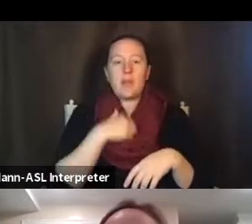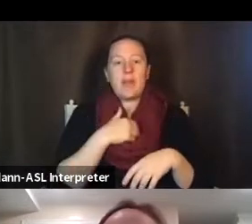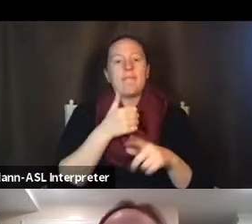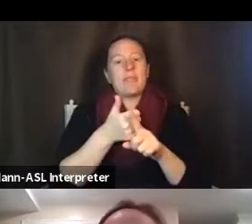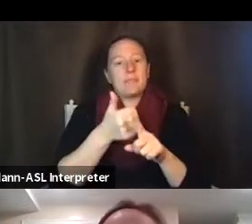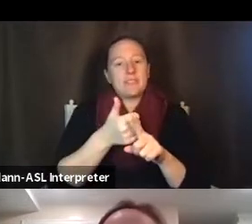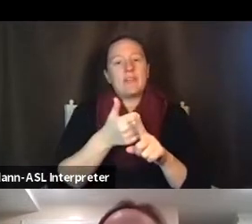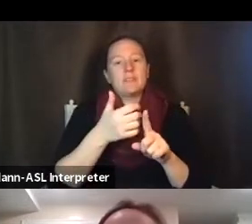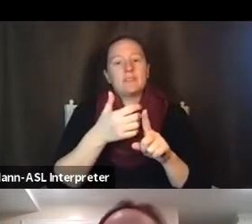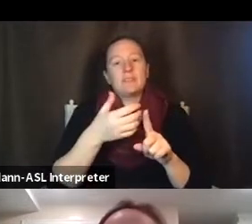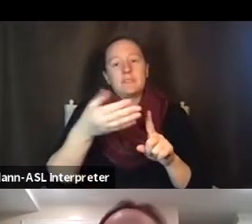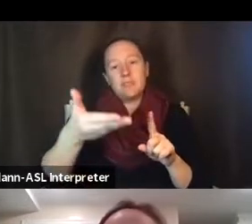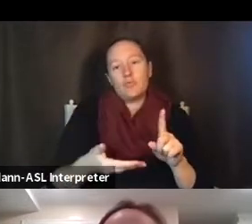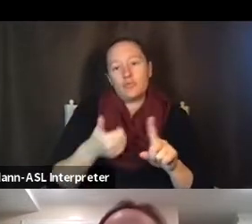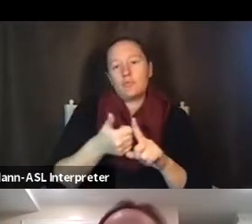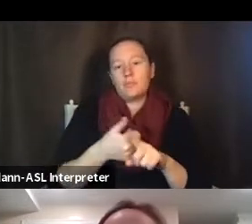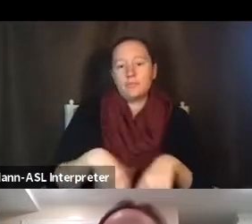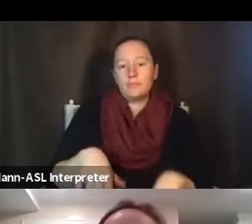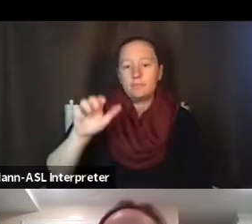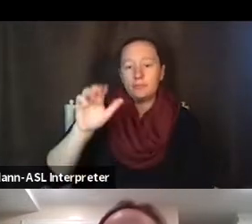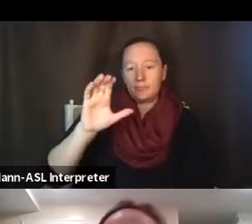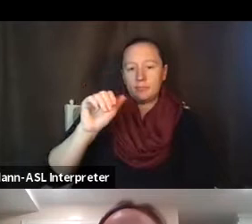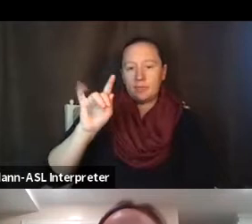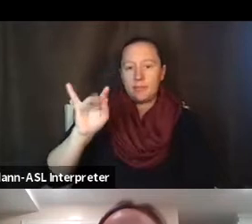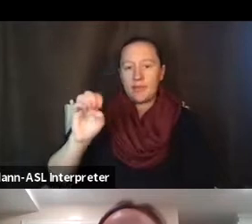introduce themselves. Camille.